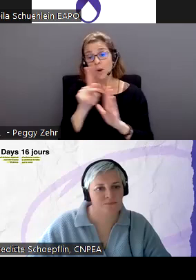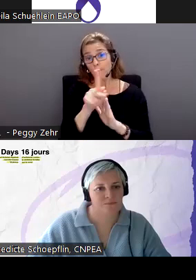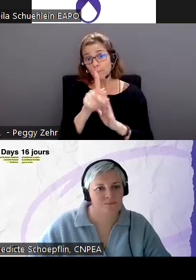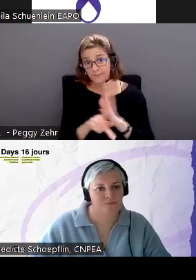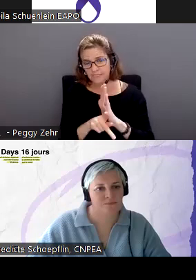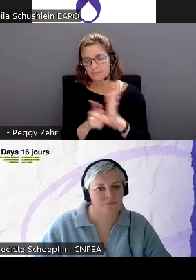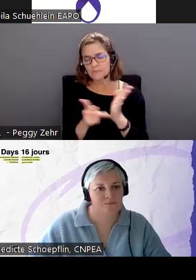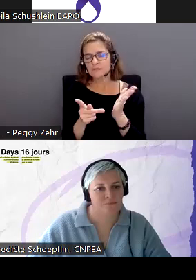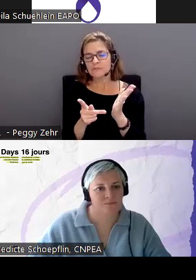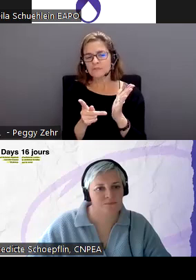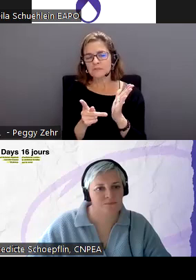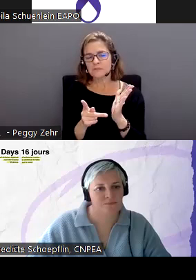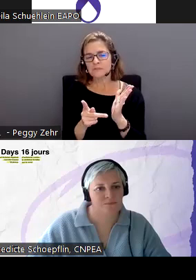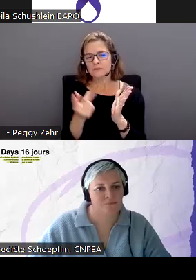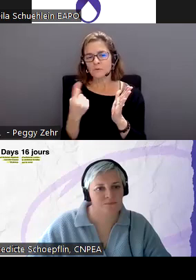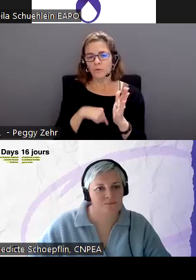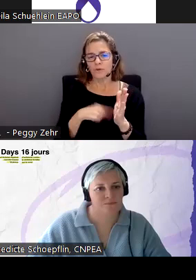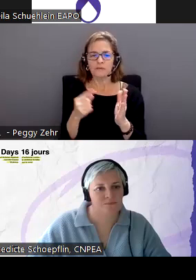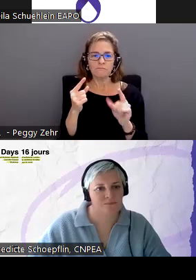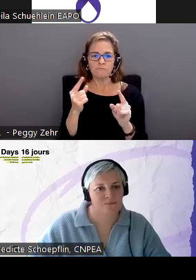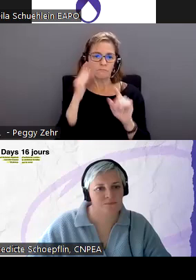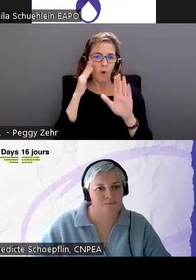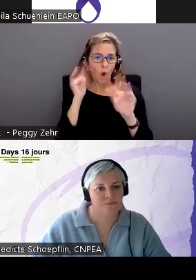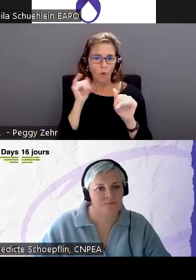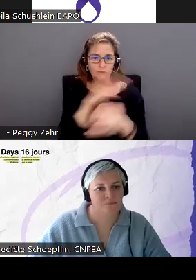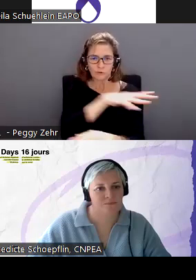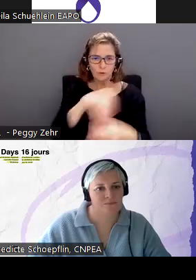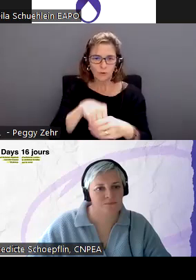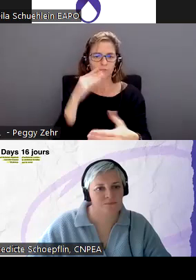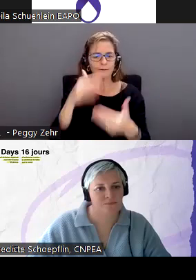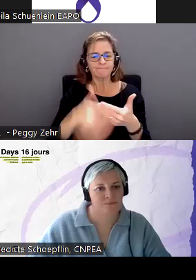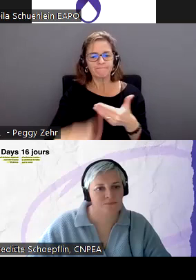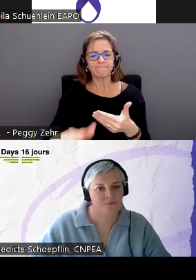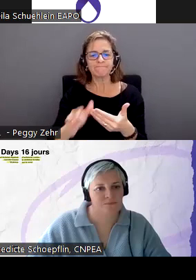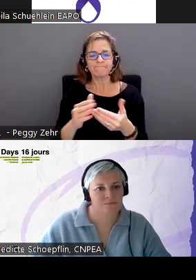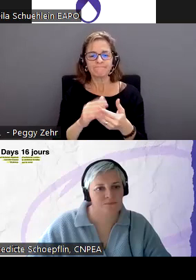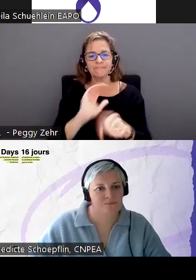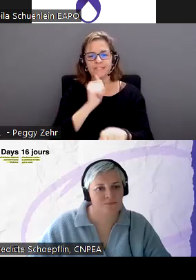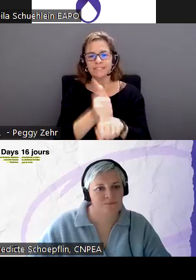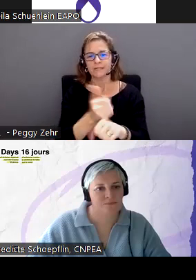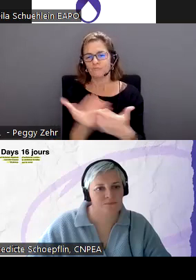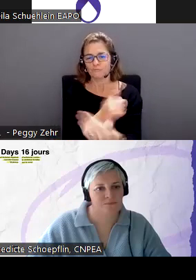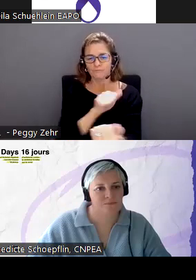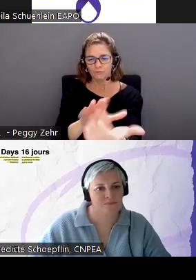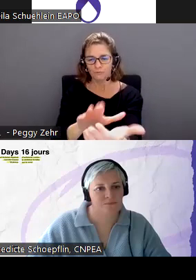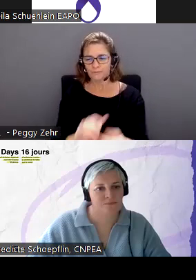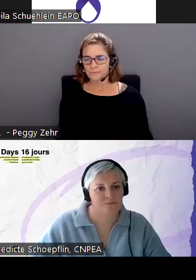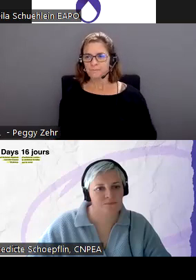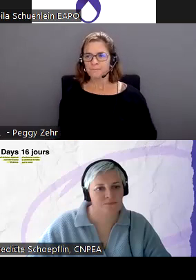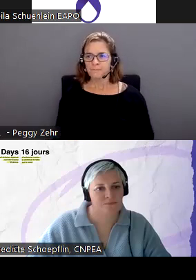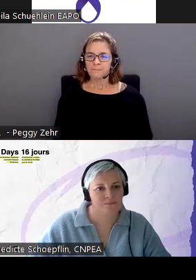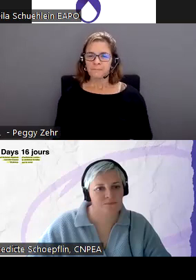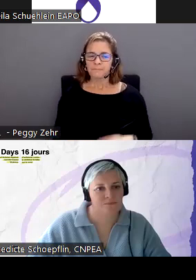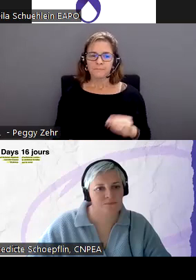pieces that we're working with. And I just come back to, that idea again